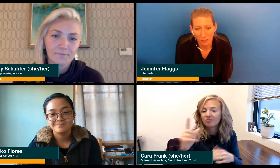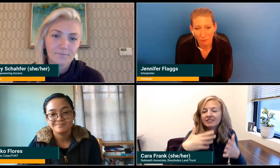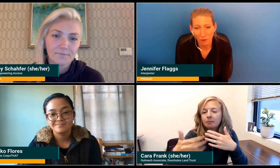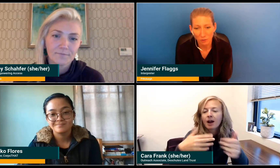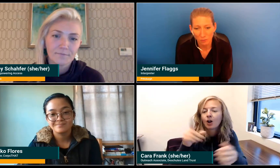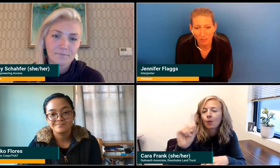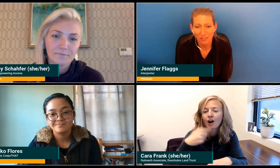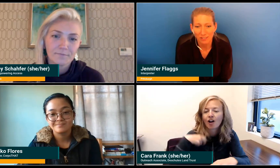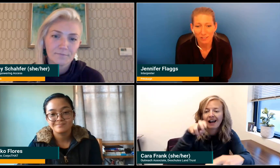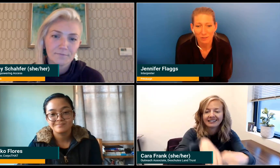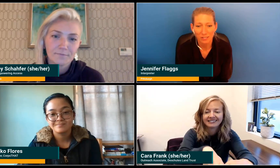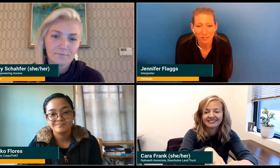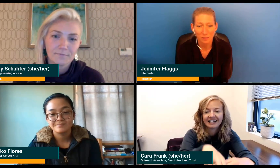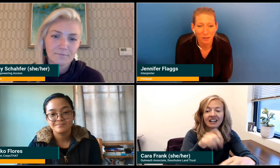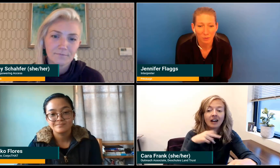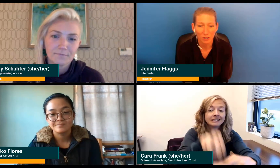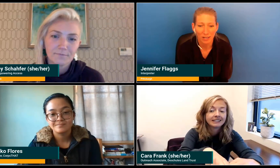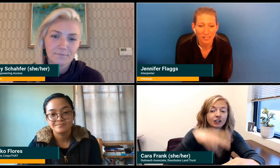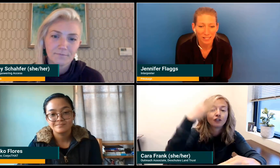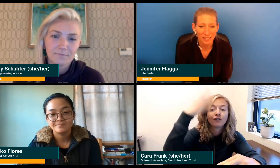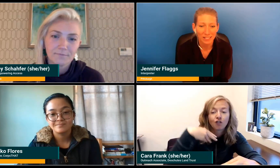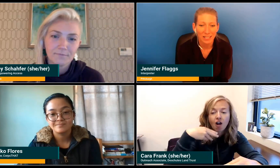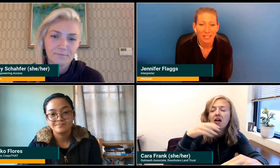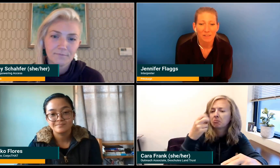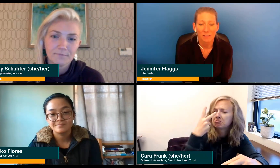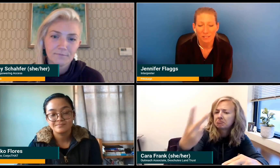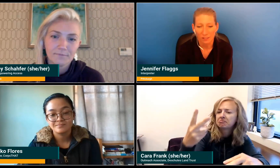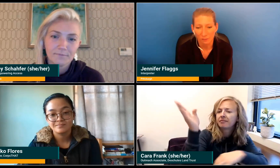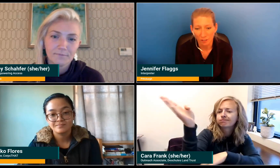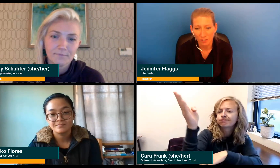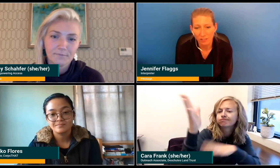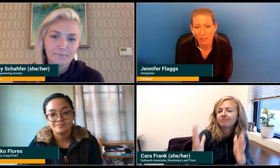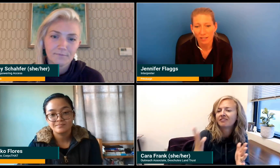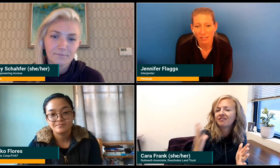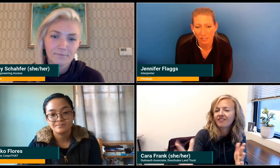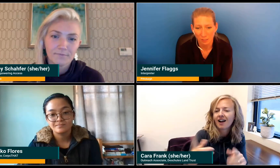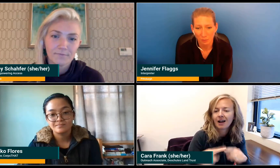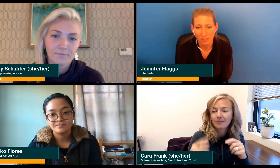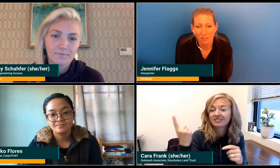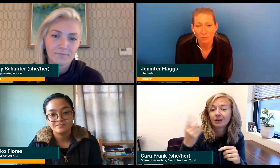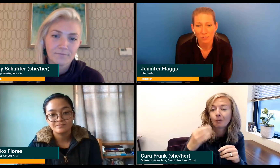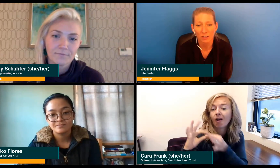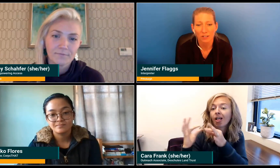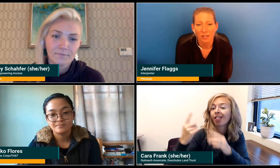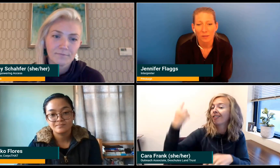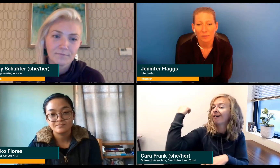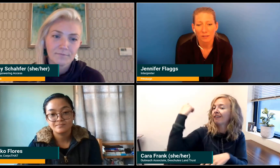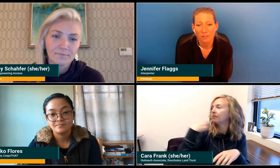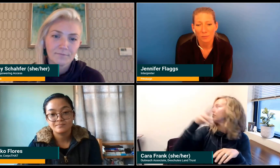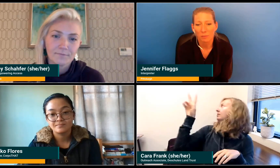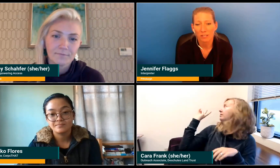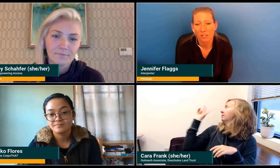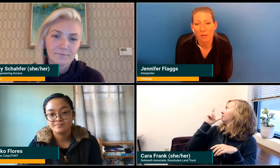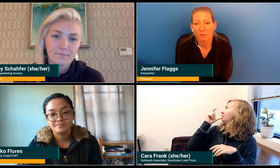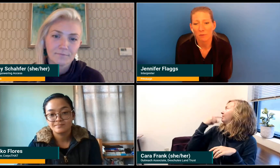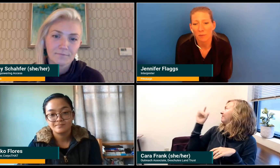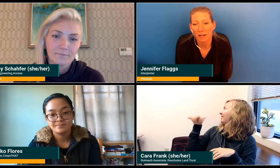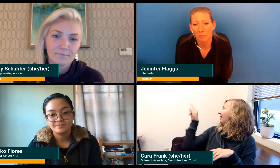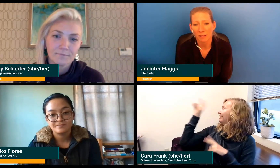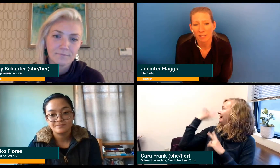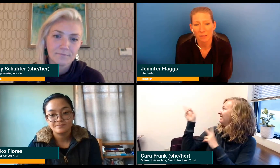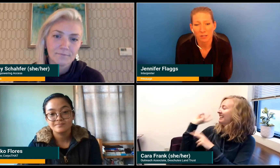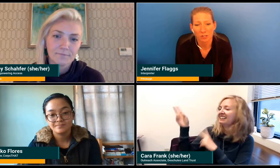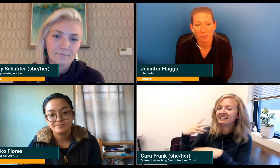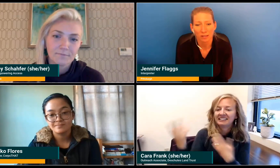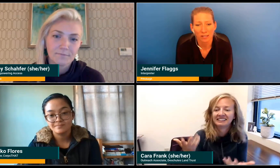of sitting in rows because it doesn't matter where I sit. If I sit in the front, then I can see the presenter. But if someone makes a comment from the back,